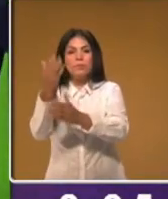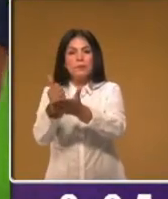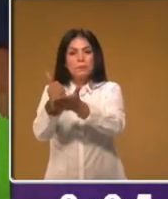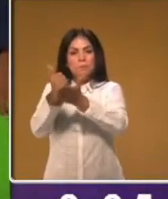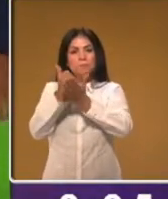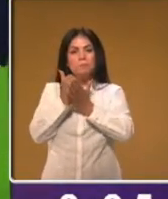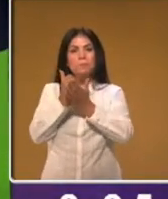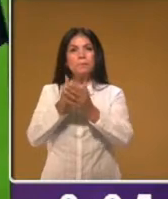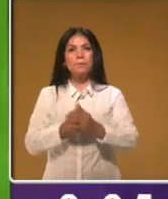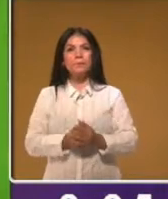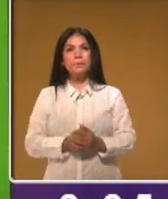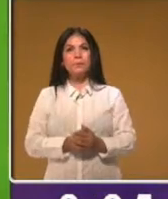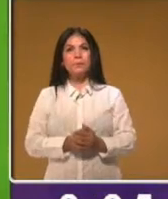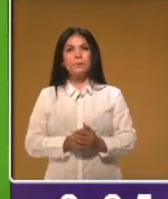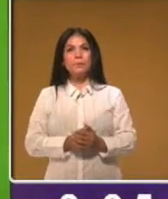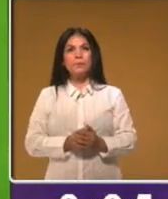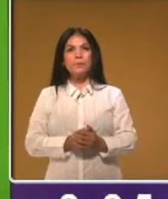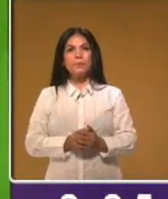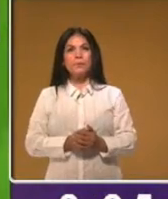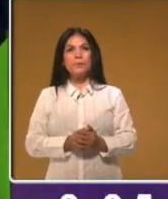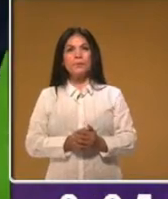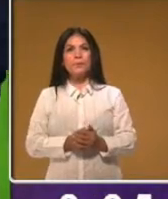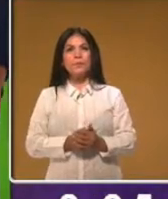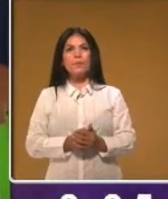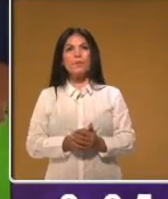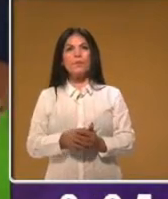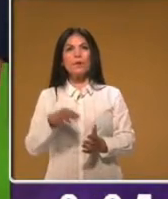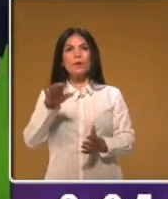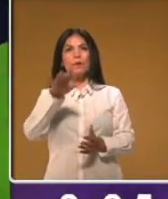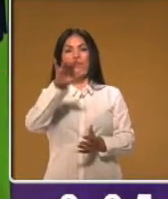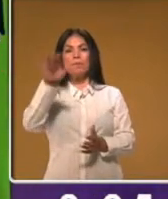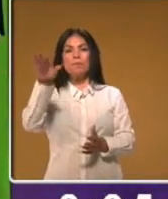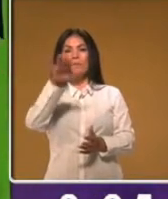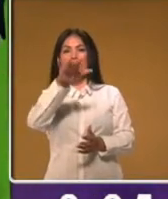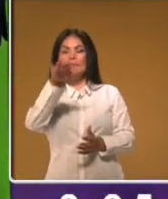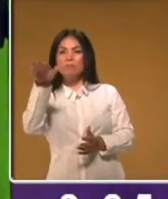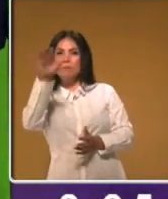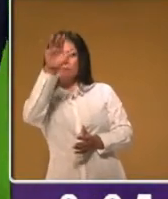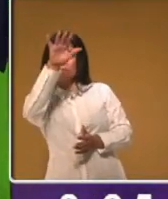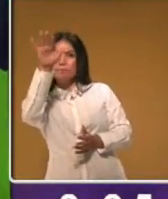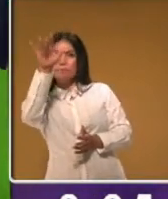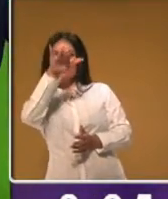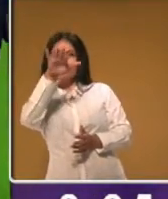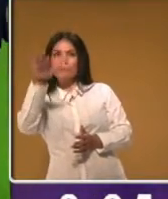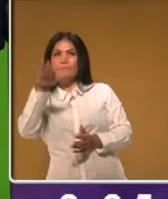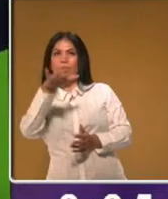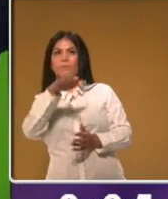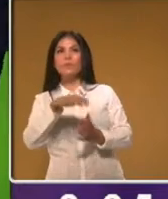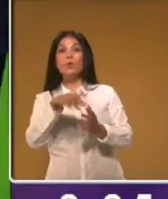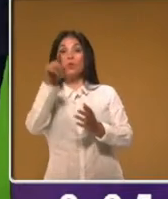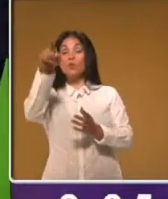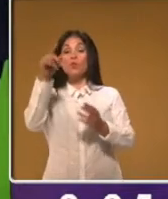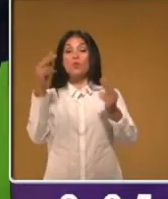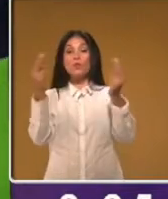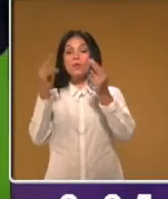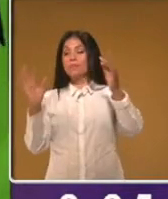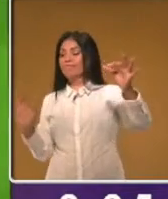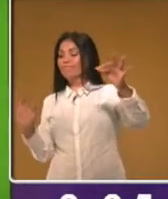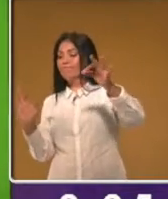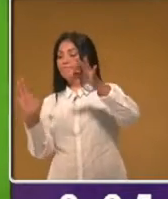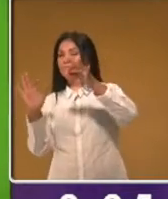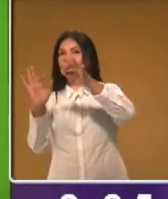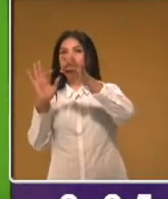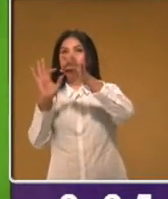That's another one. That was rude for me, I'm sorry. These expressions are going to be